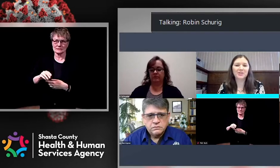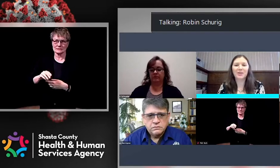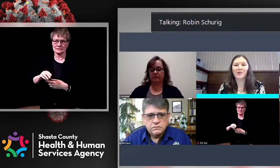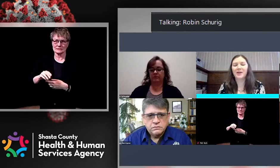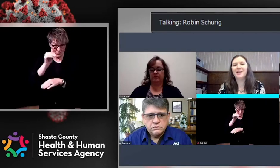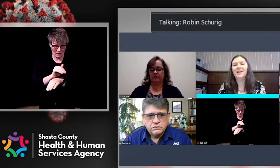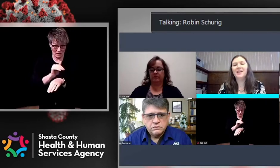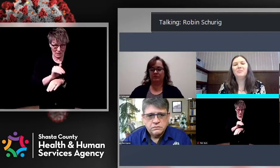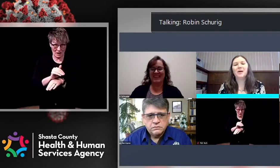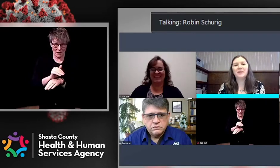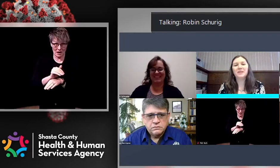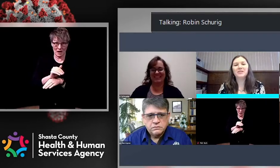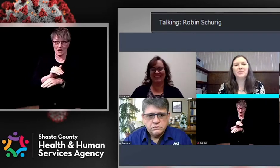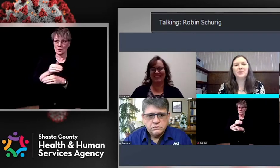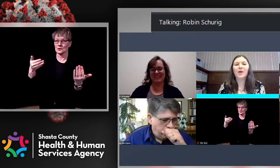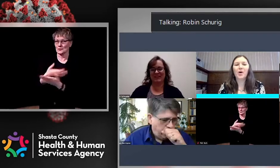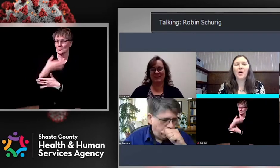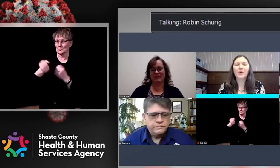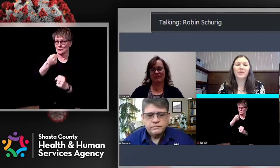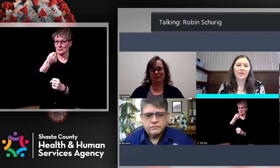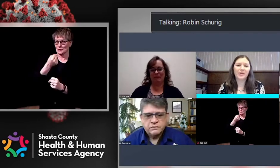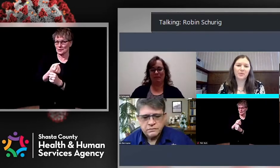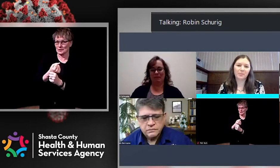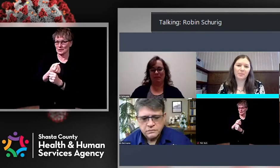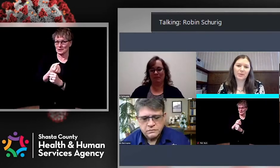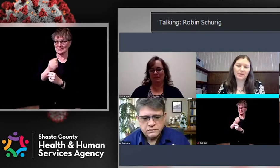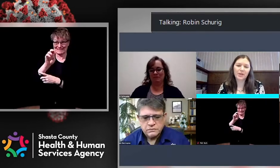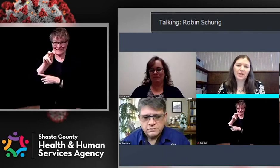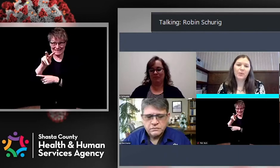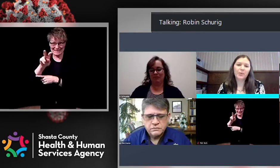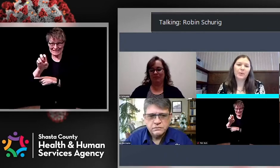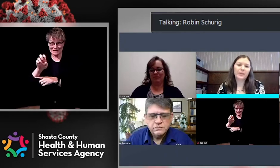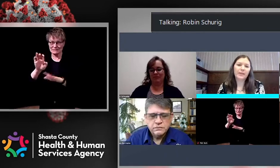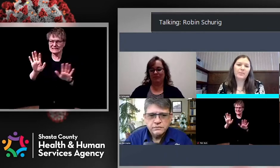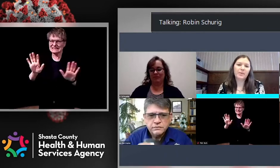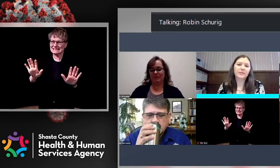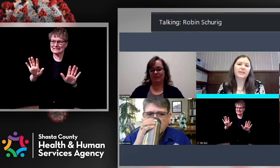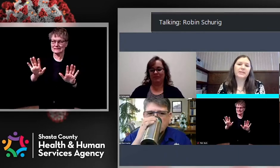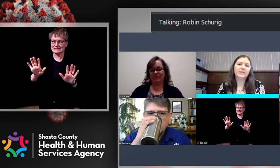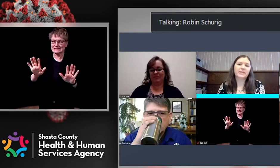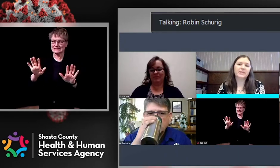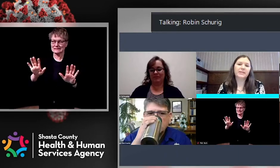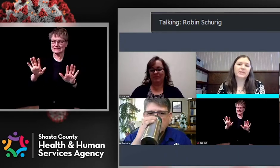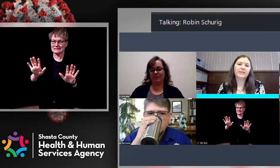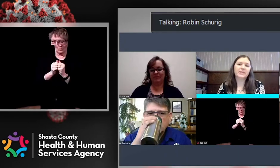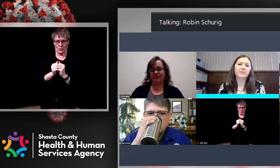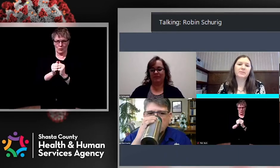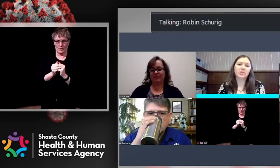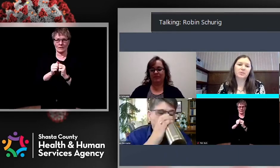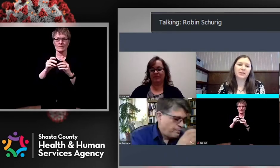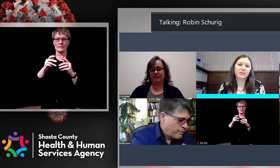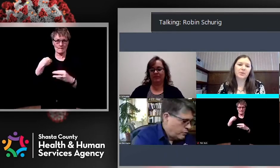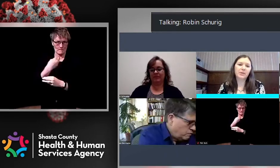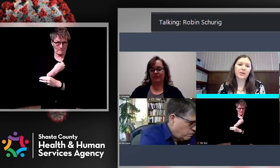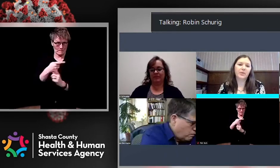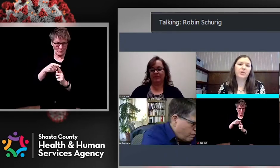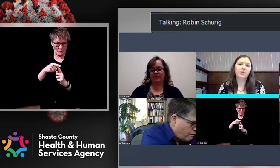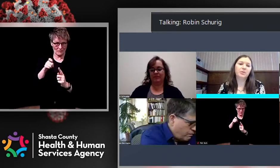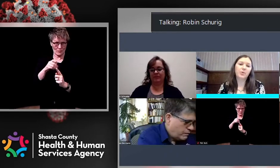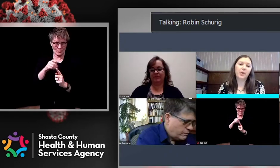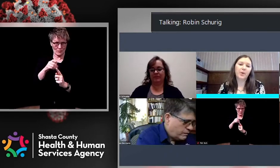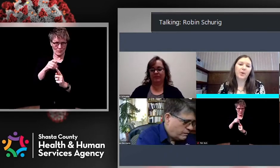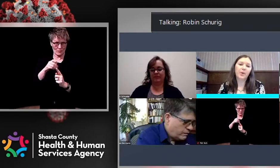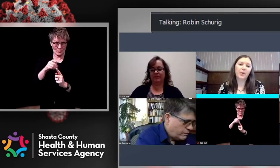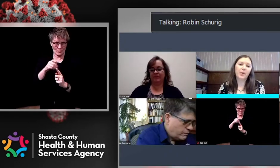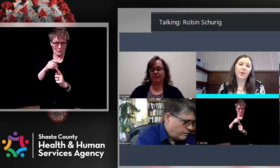goodbye to the year 2020, but please do so at home with your household members. We really need people to continue to stay home as much as possible. And